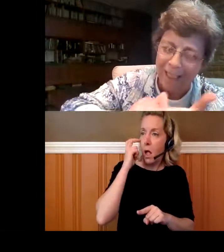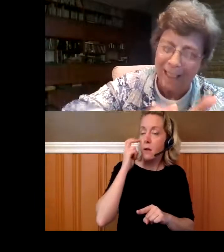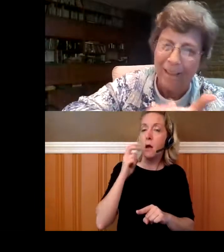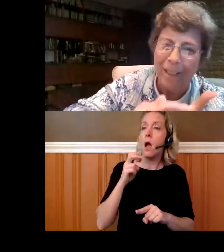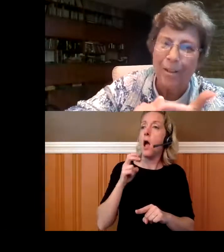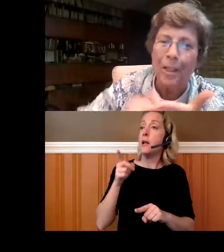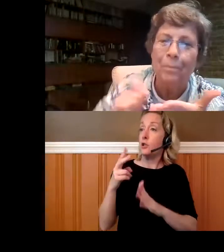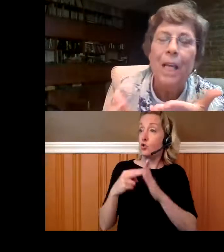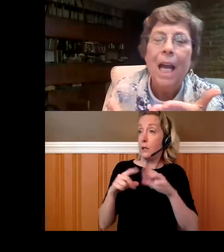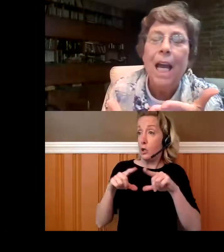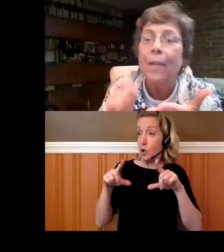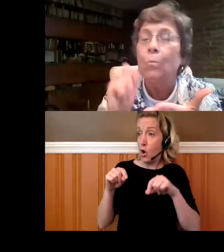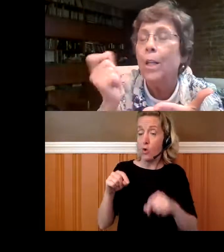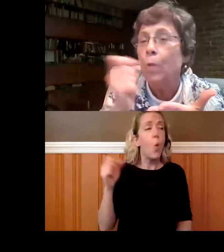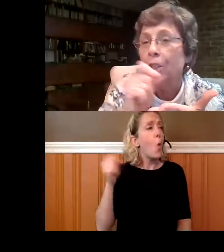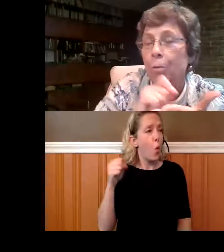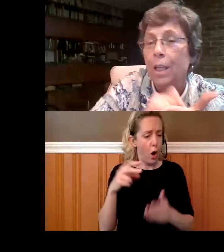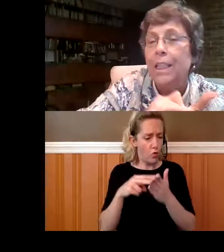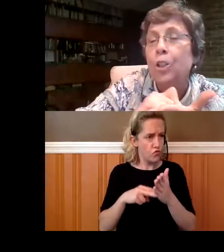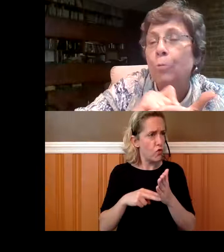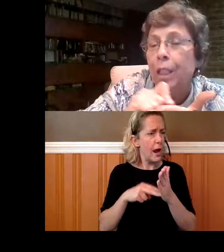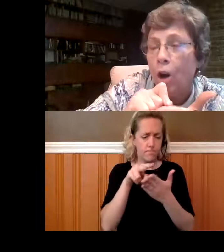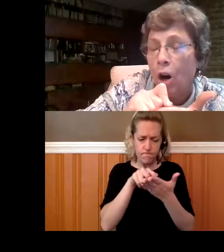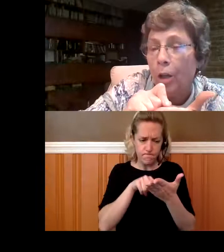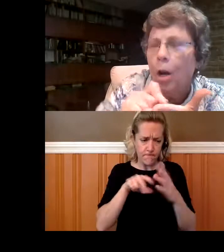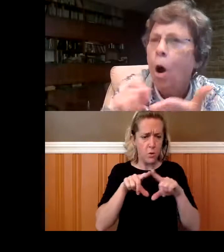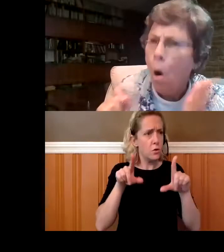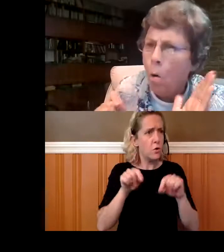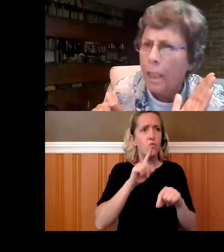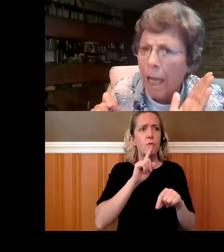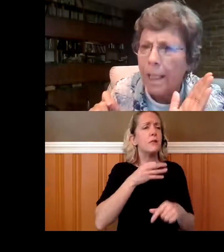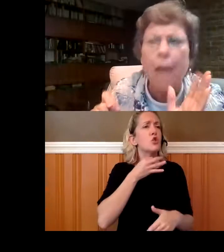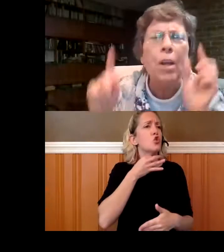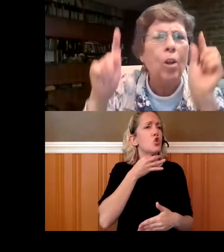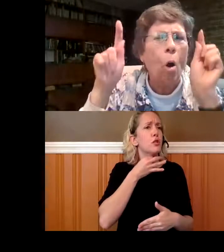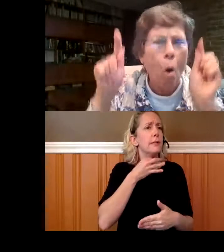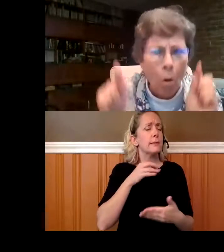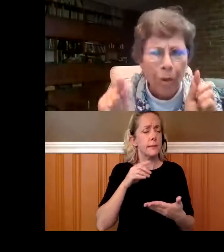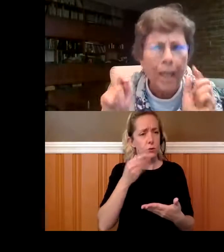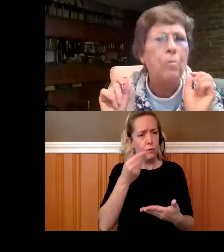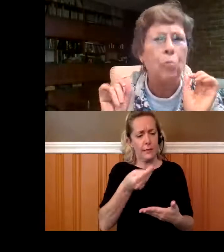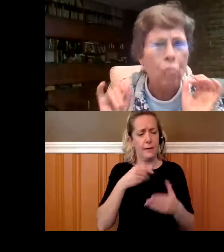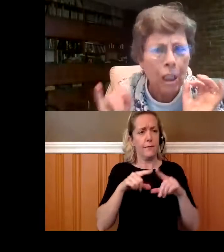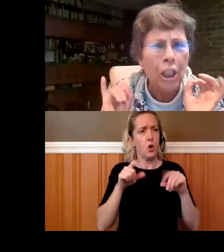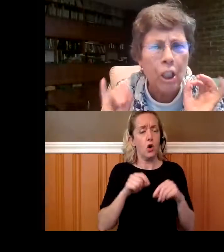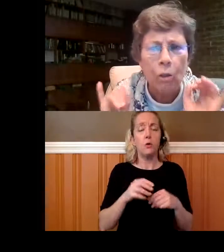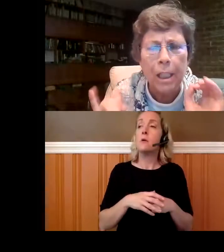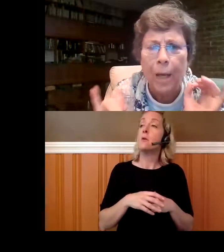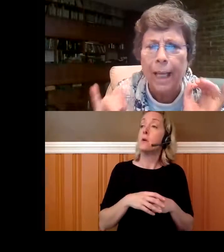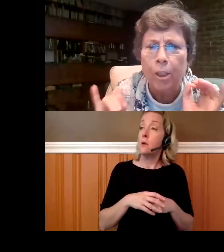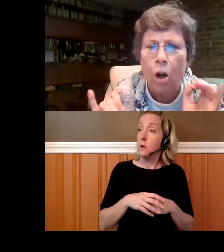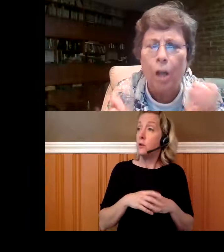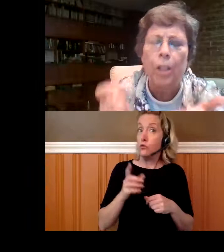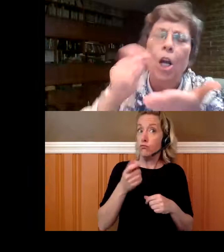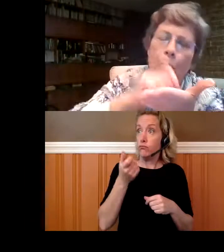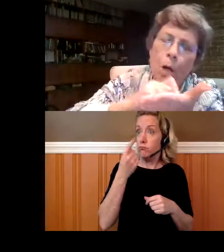you read the card? Oh, yes, I read the whole thing. I was really curious about that card, blah, blah, blah, blah, blah. And did you realize